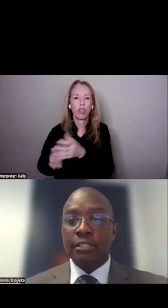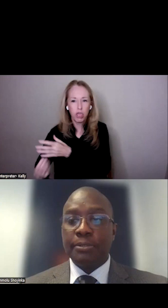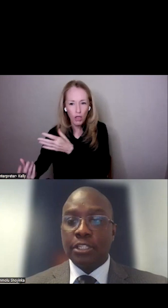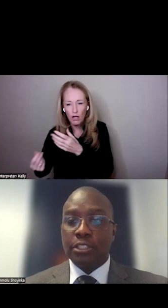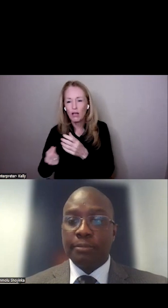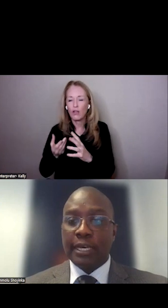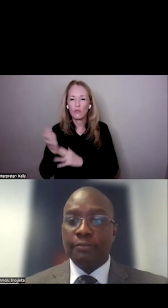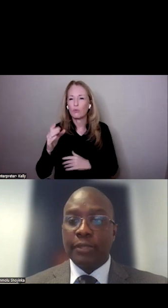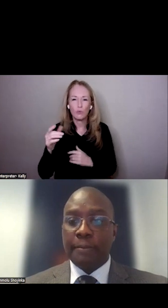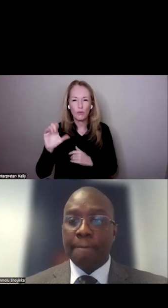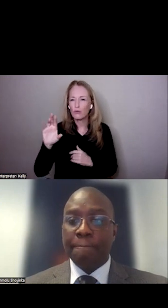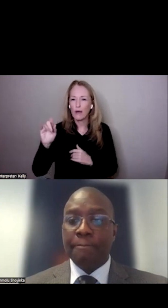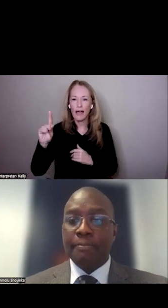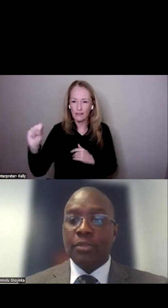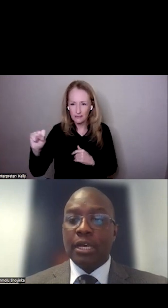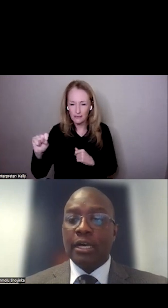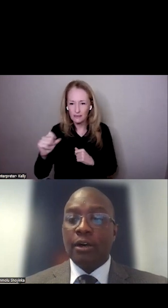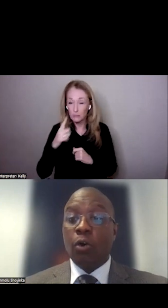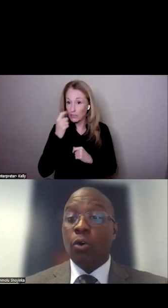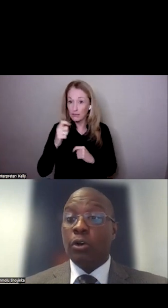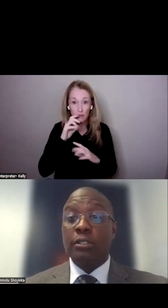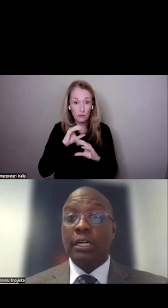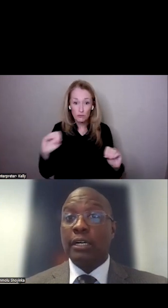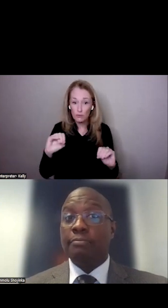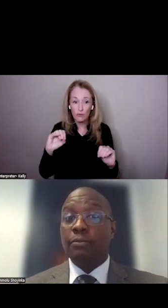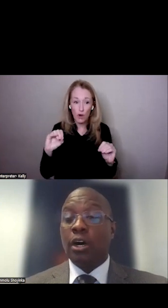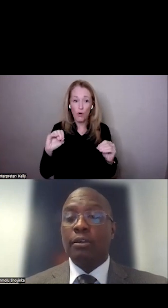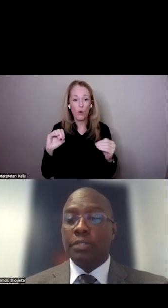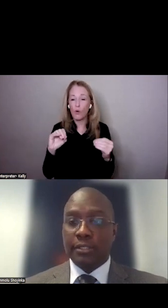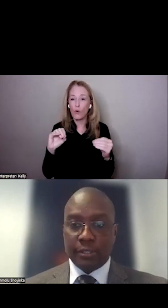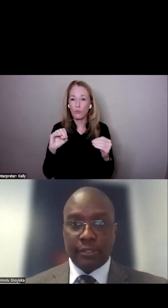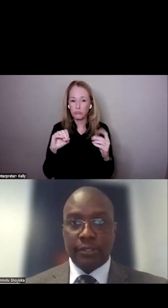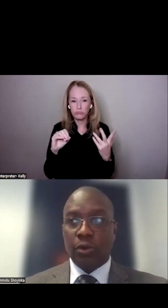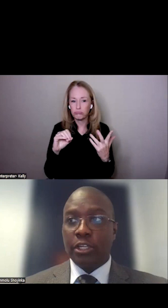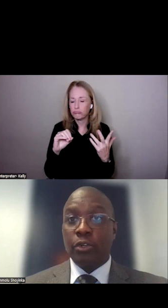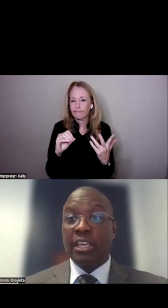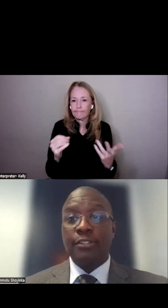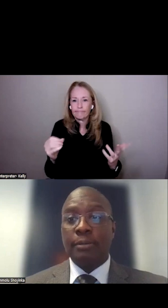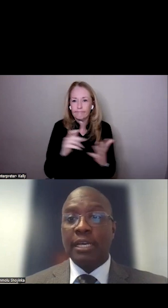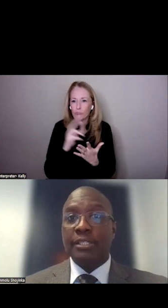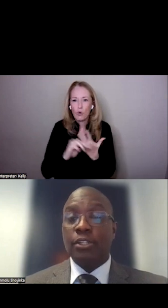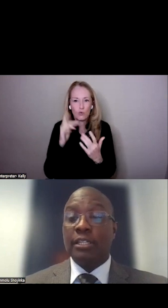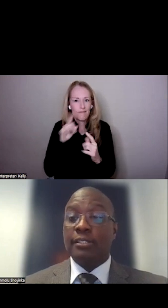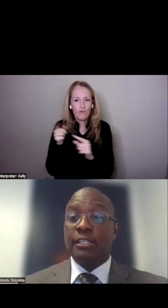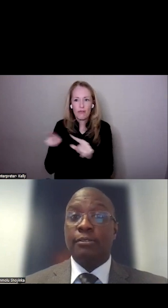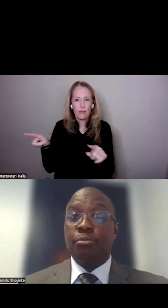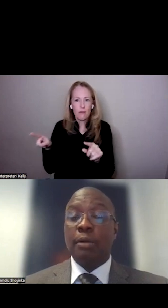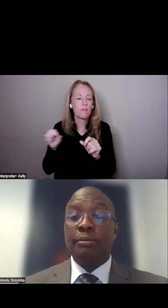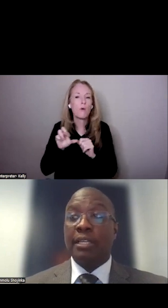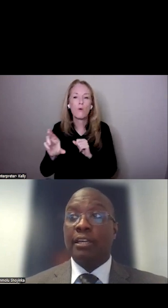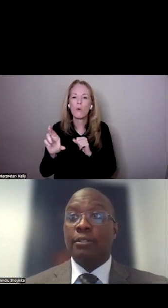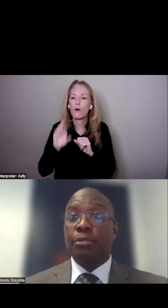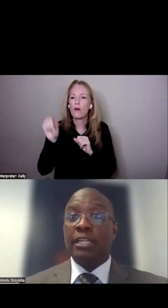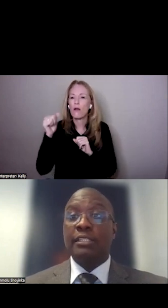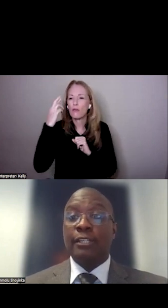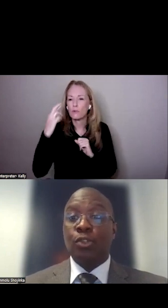ideal disposition plan for them, or other reasons, or there's sometimes it's a problem